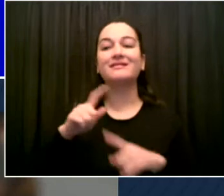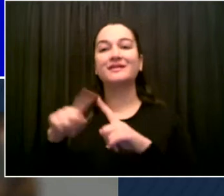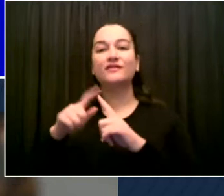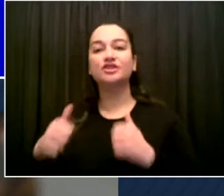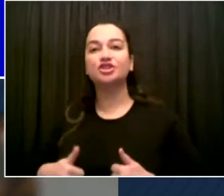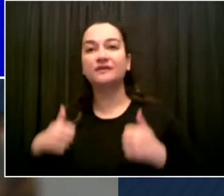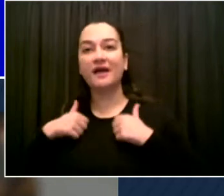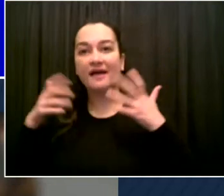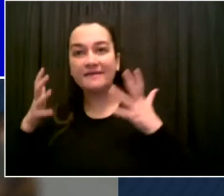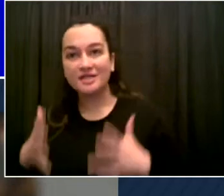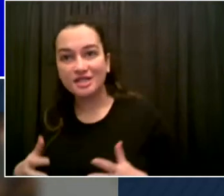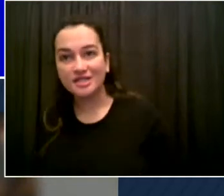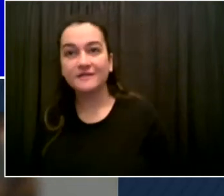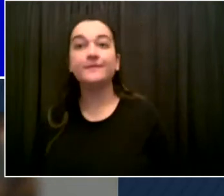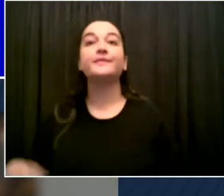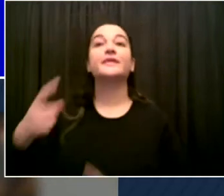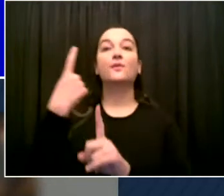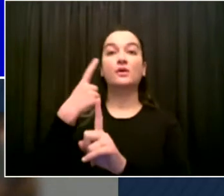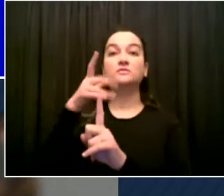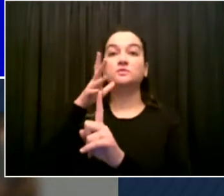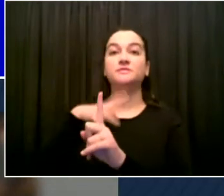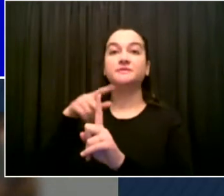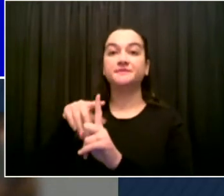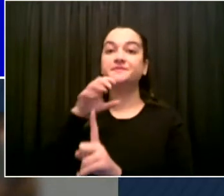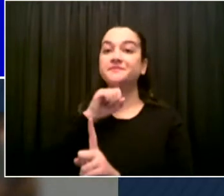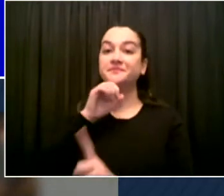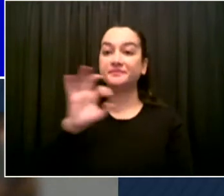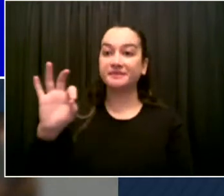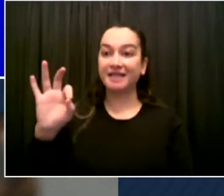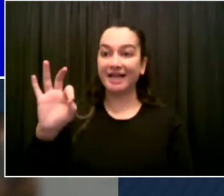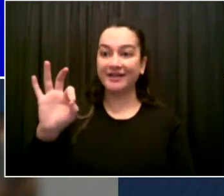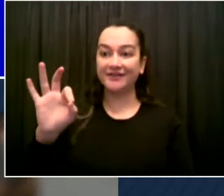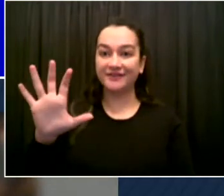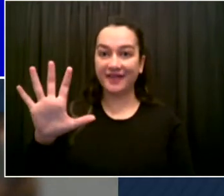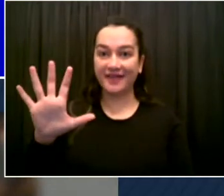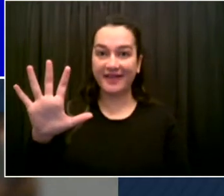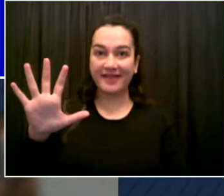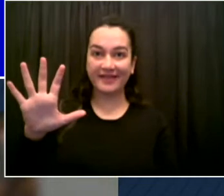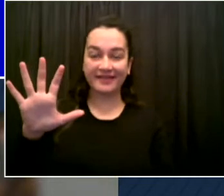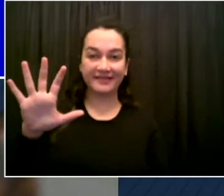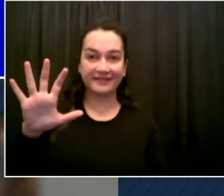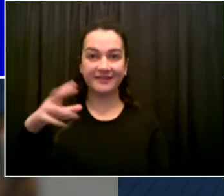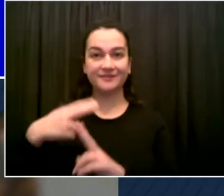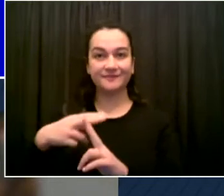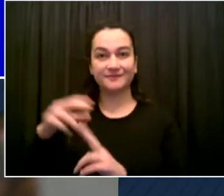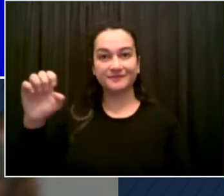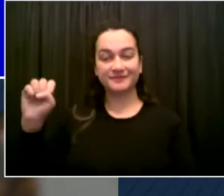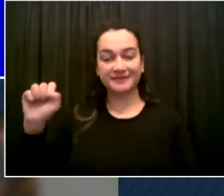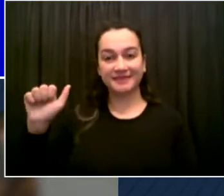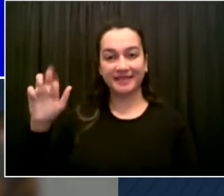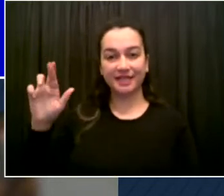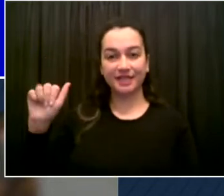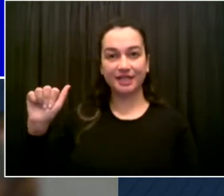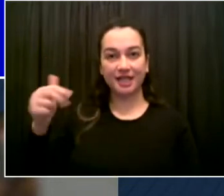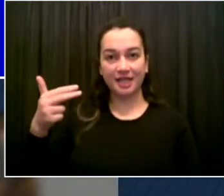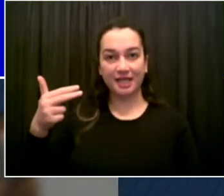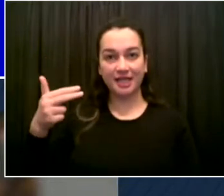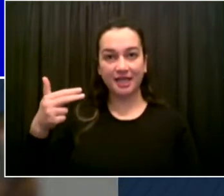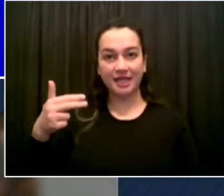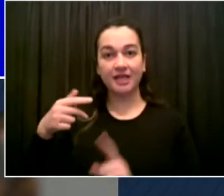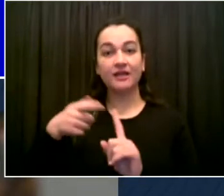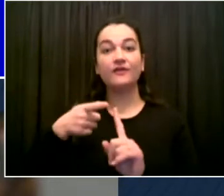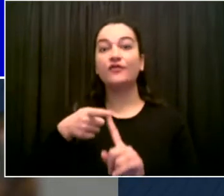Poland. Her family and she ended up in the Bergen-Belsen camp. She told me about